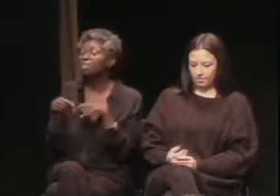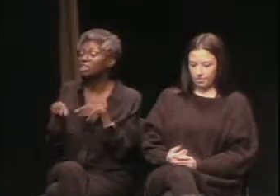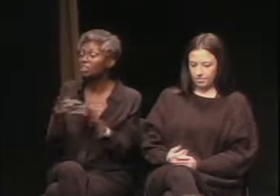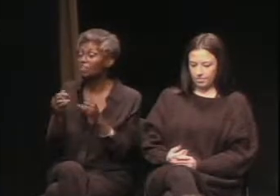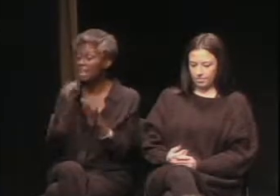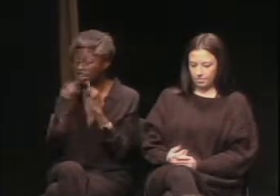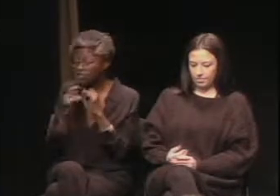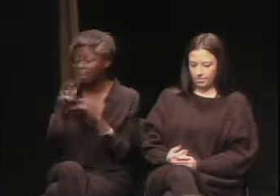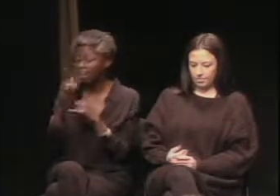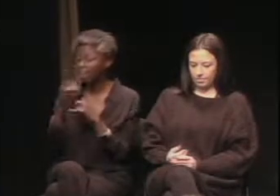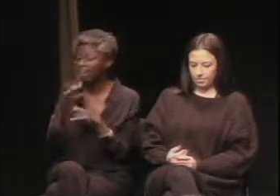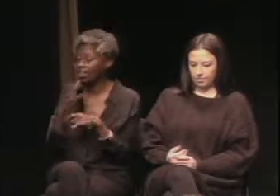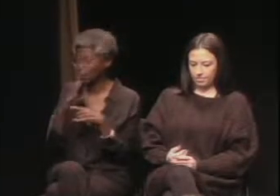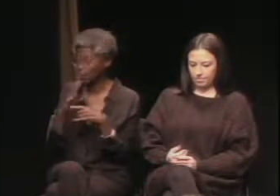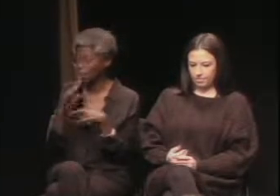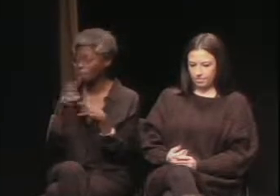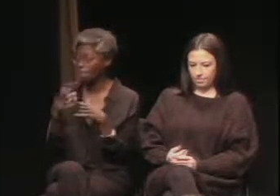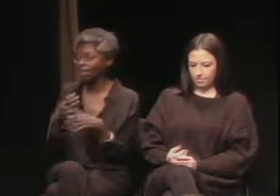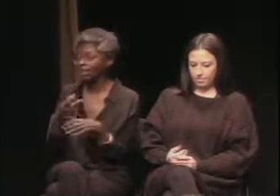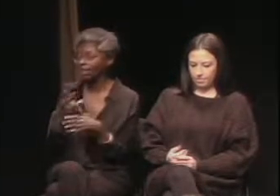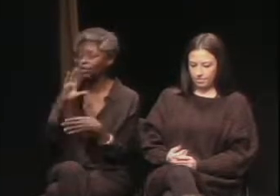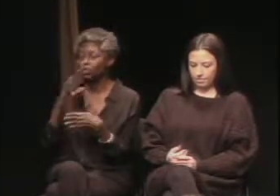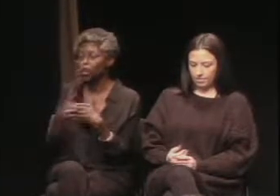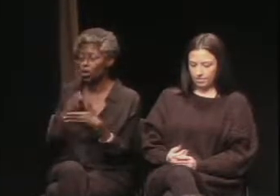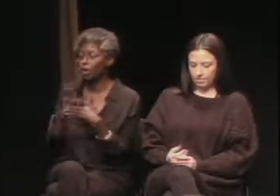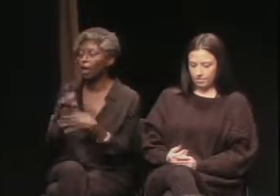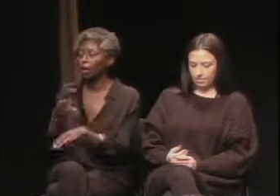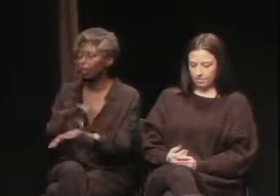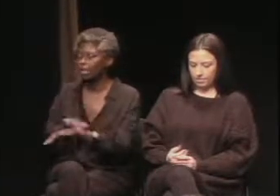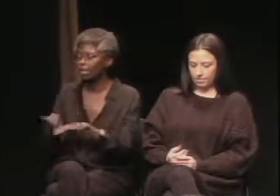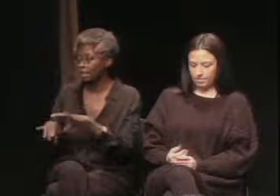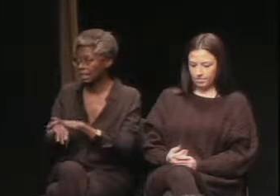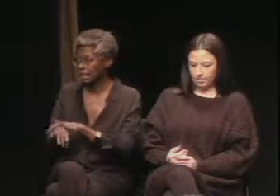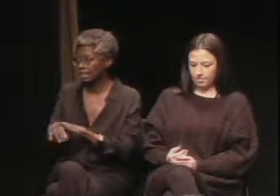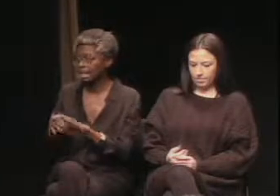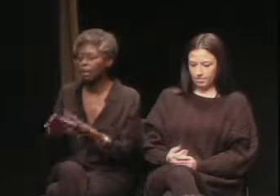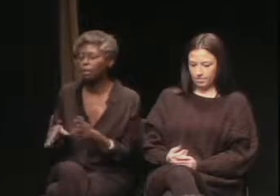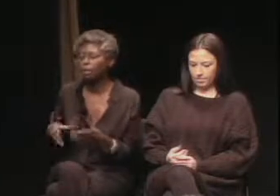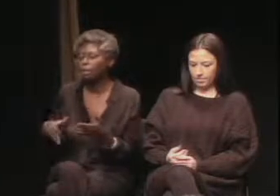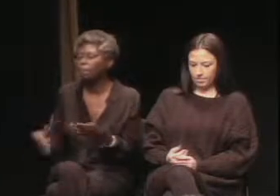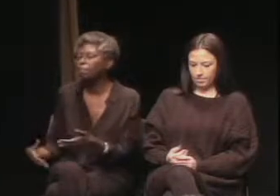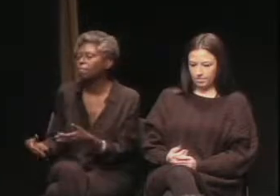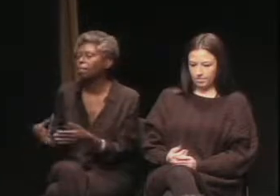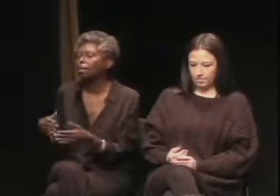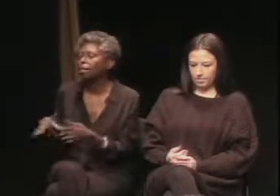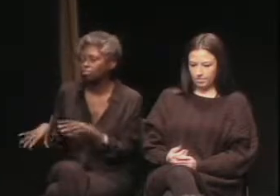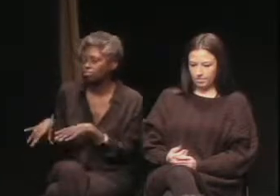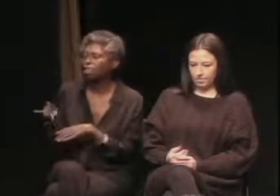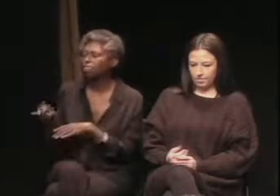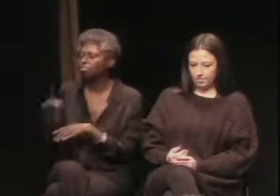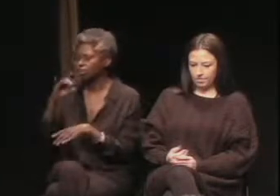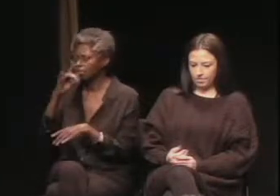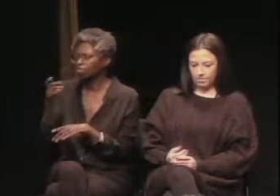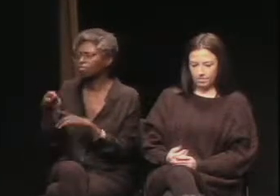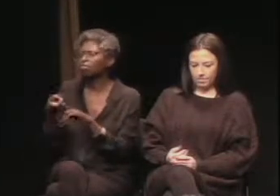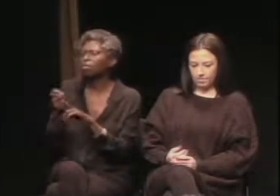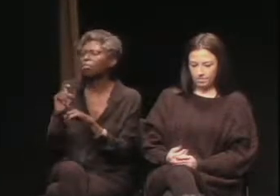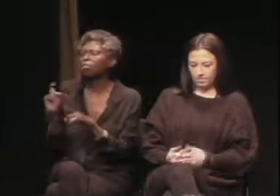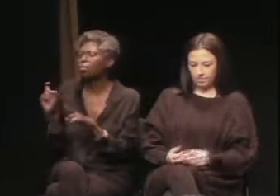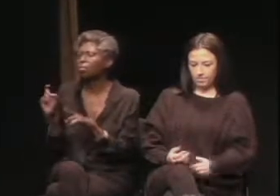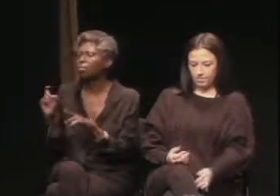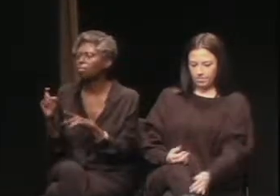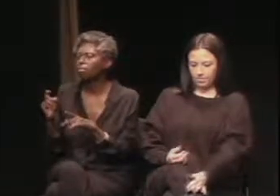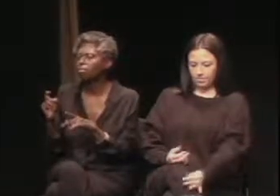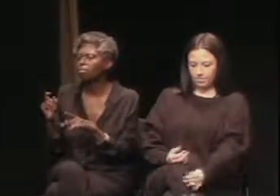my bracelets. Yes. That I would pick up my child from daycare and